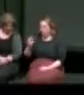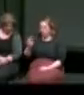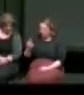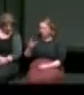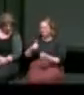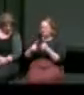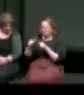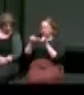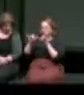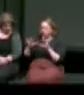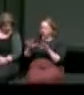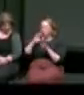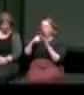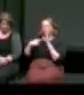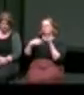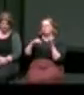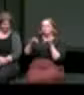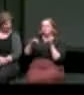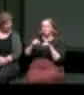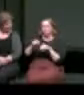Side Interceptor Tunnel.